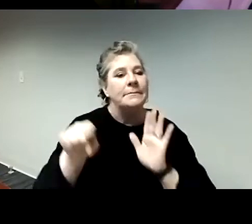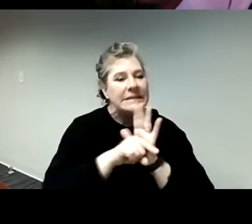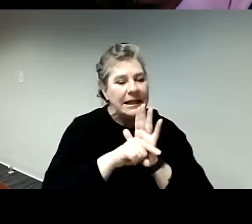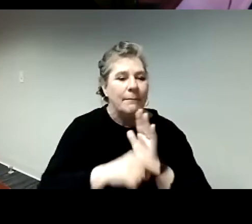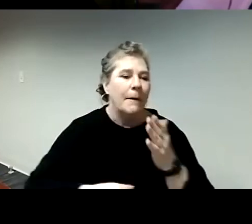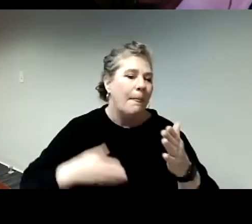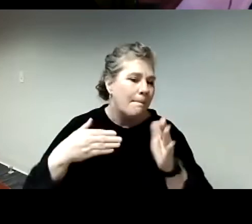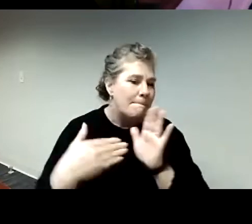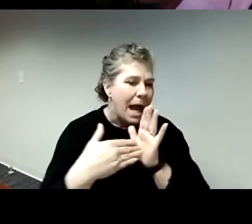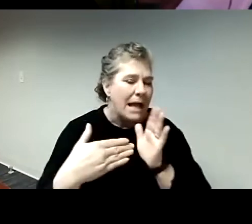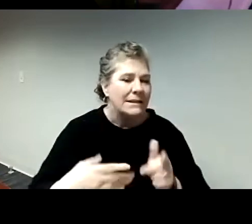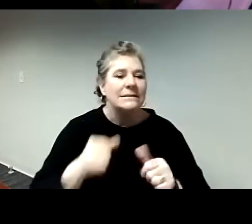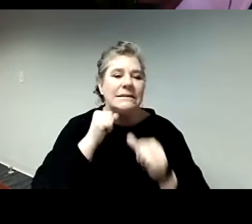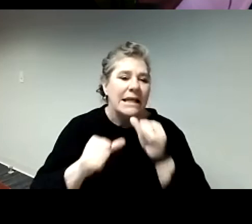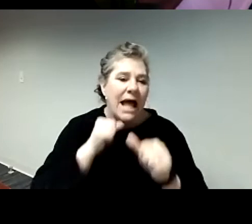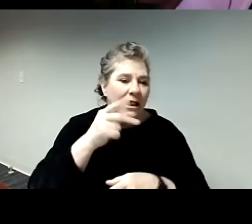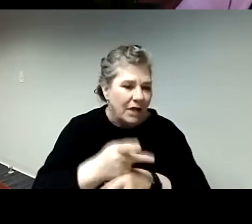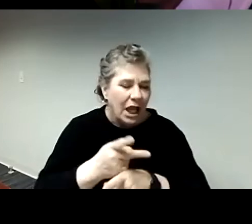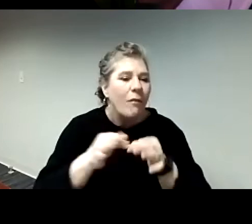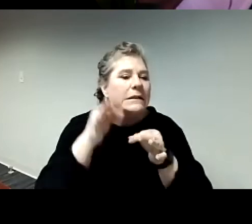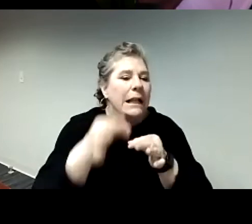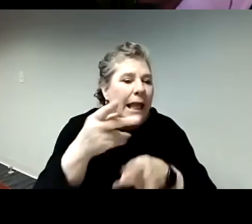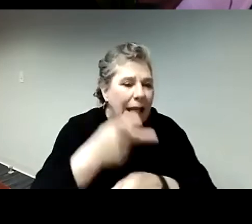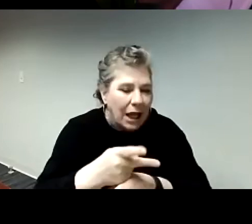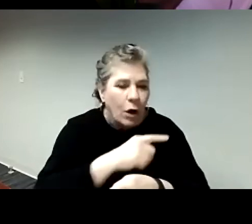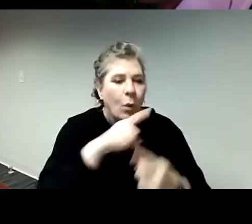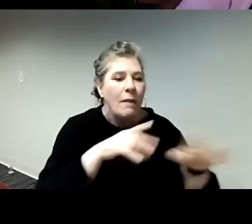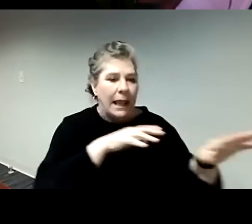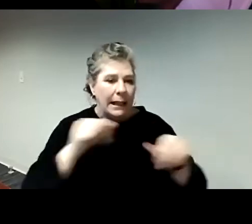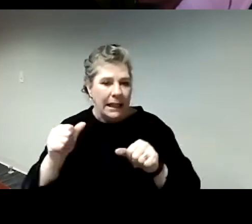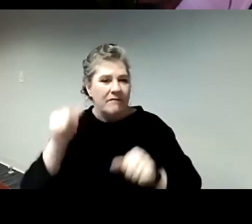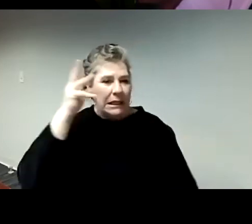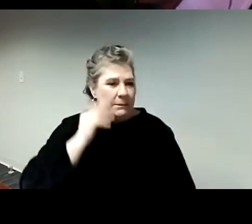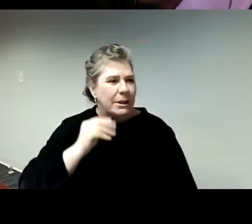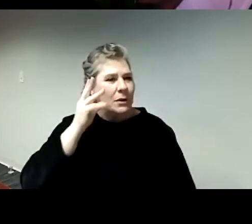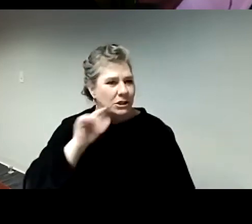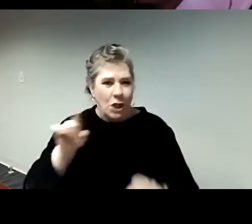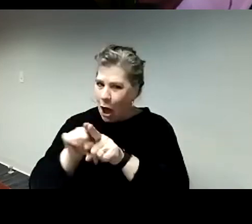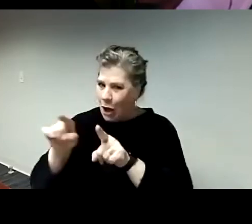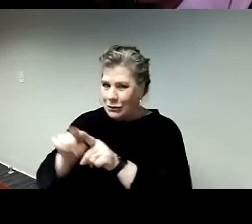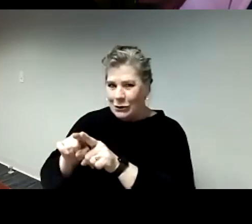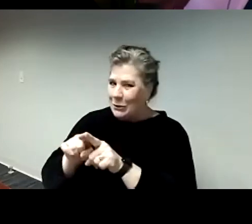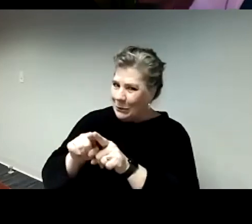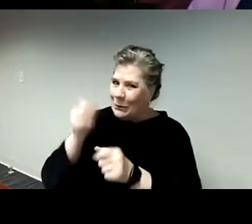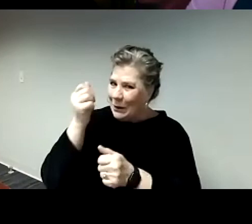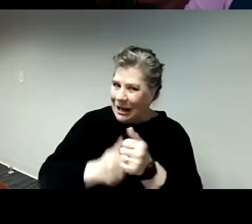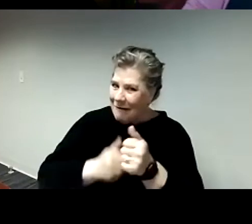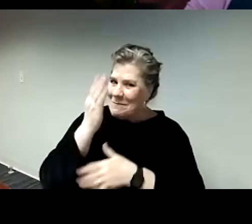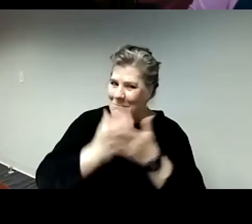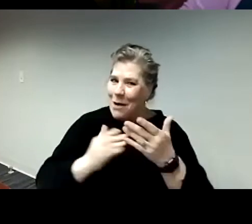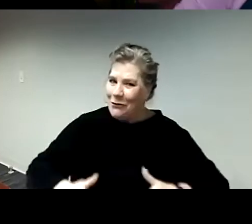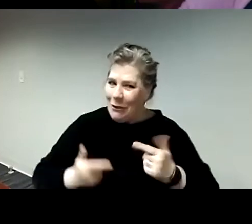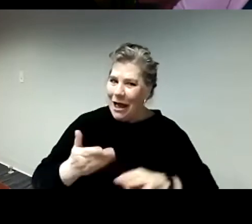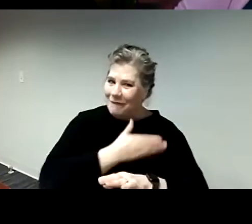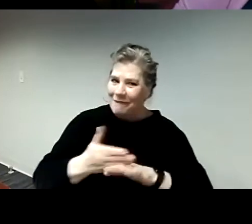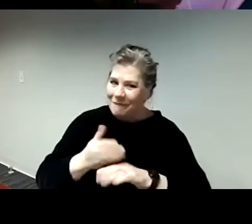the lack of care, the denial of care at the doctor's office, when they leave, they're experiencing that in basic, virtually all other arenas, right? And so